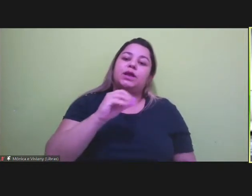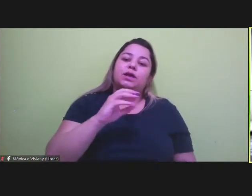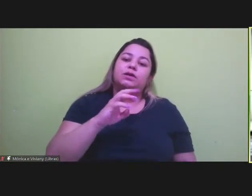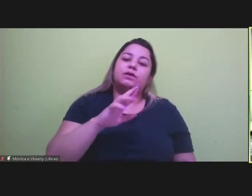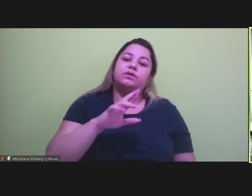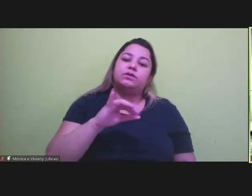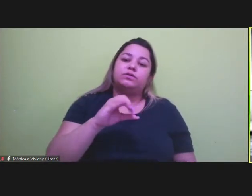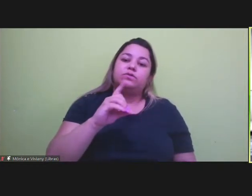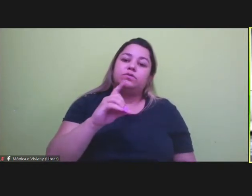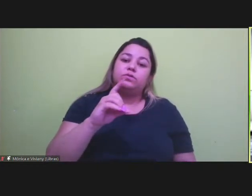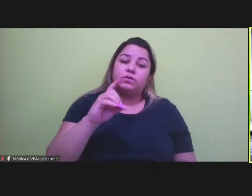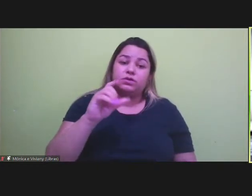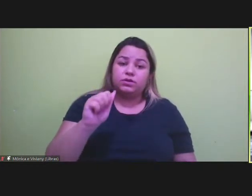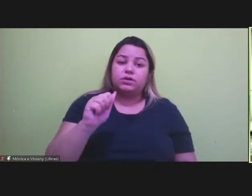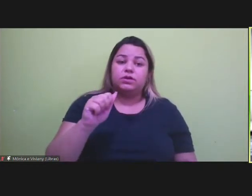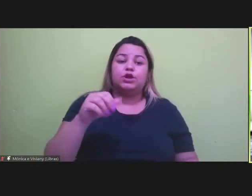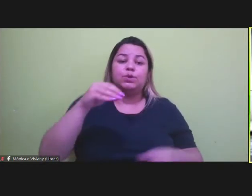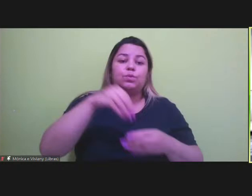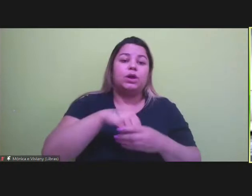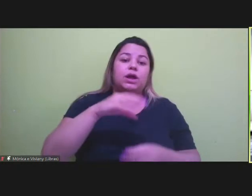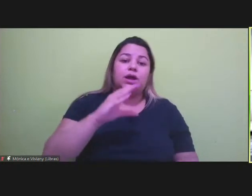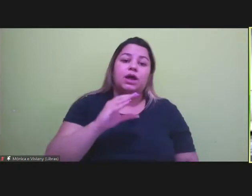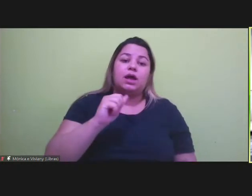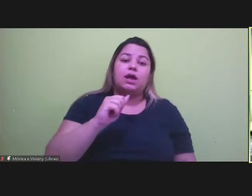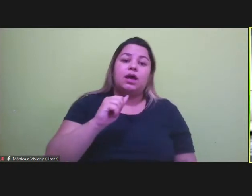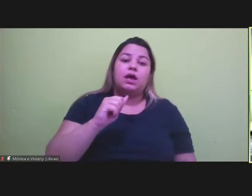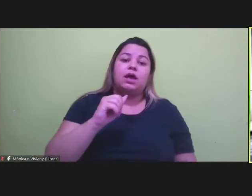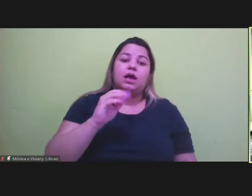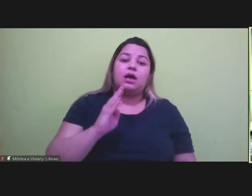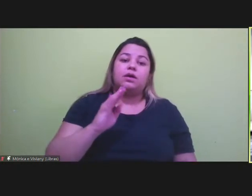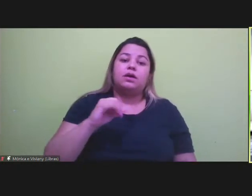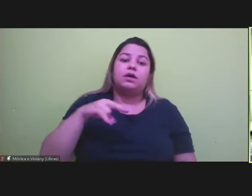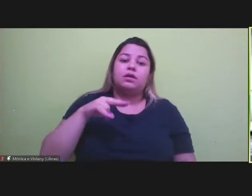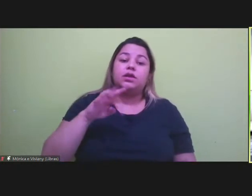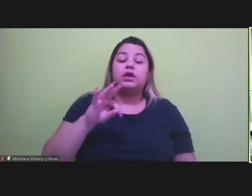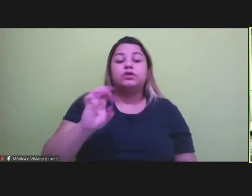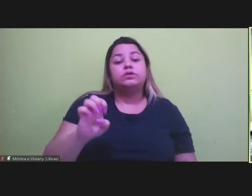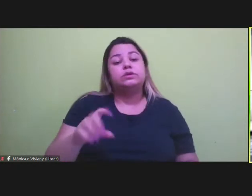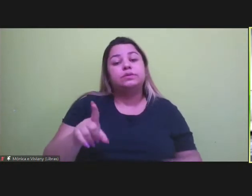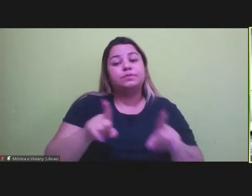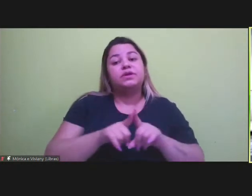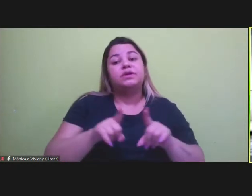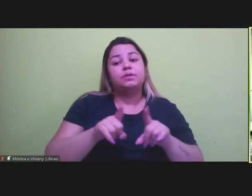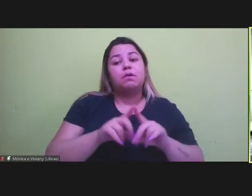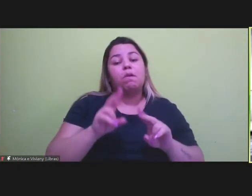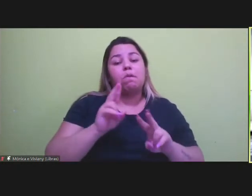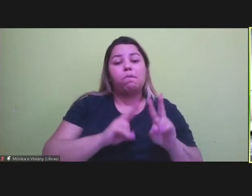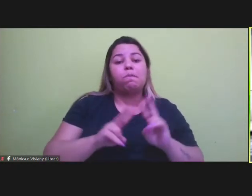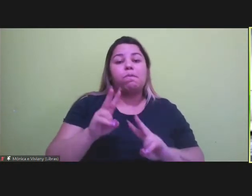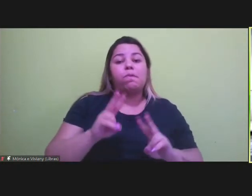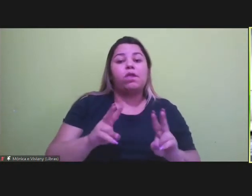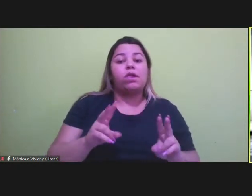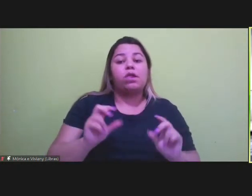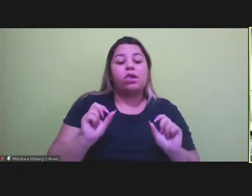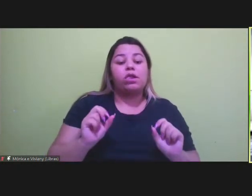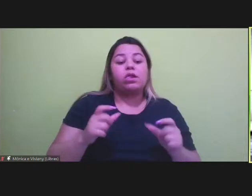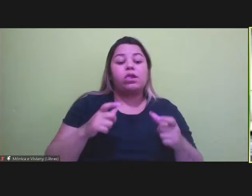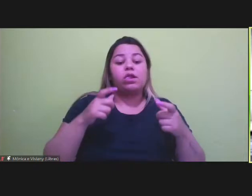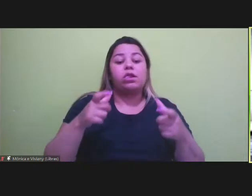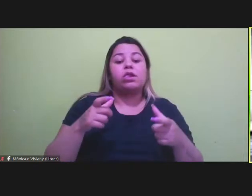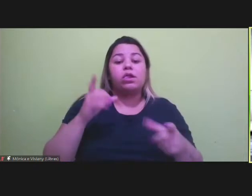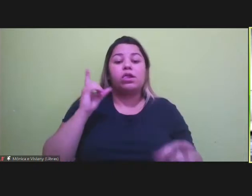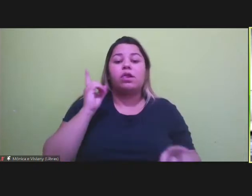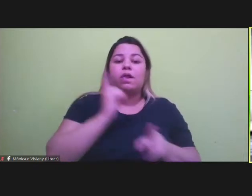the advisory of the cabinet for the importance that we see in it. So putting there in the space